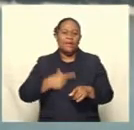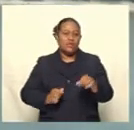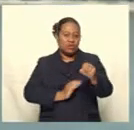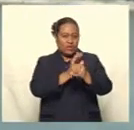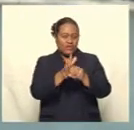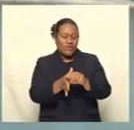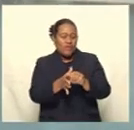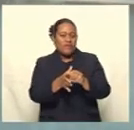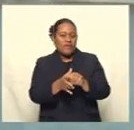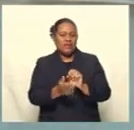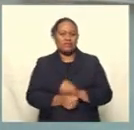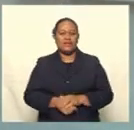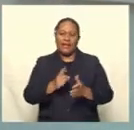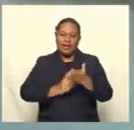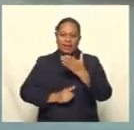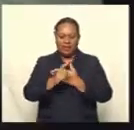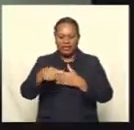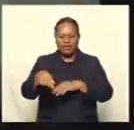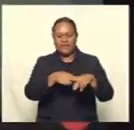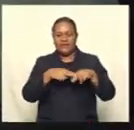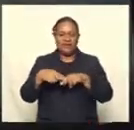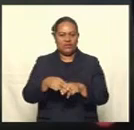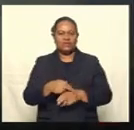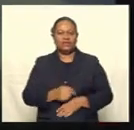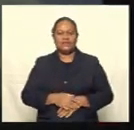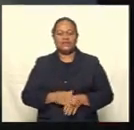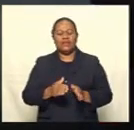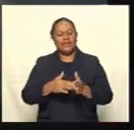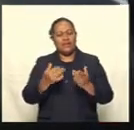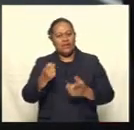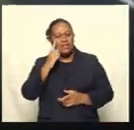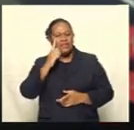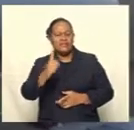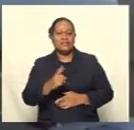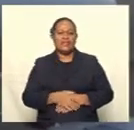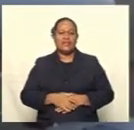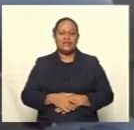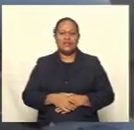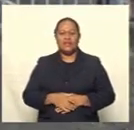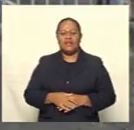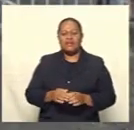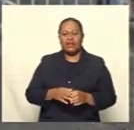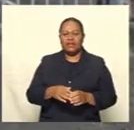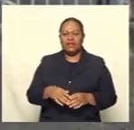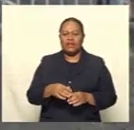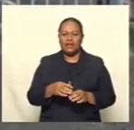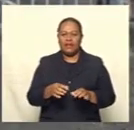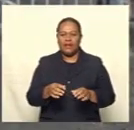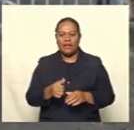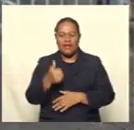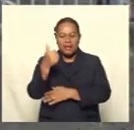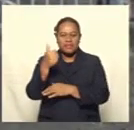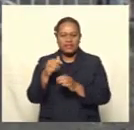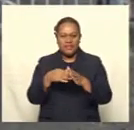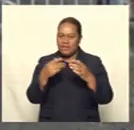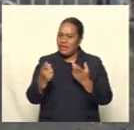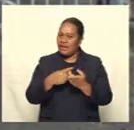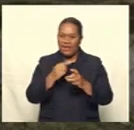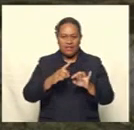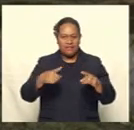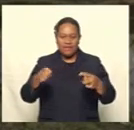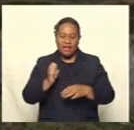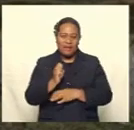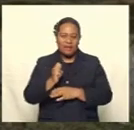movement restrictions in Fiji. It says in conjunction with foreign high commissions and embassies, limited number of special flights